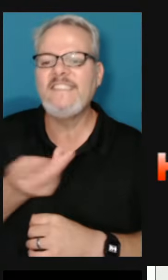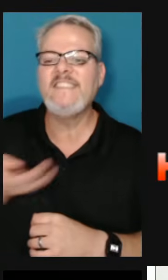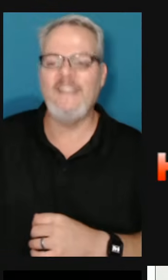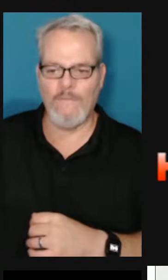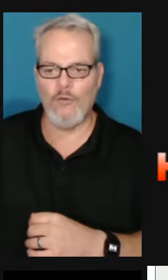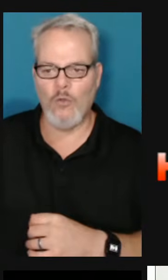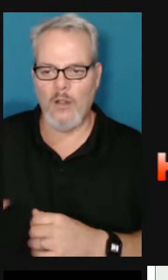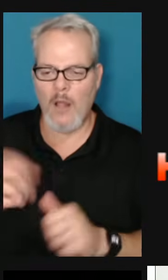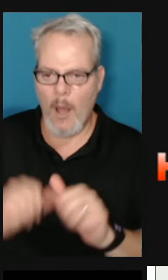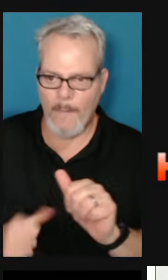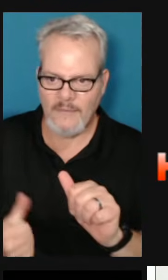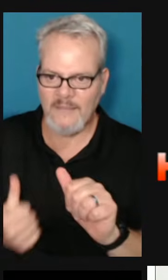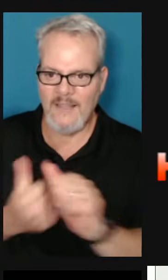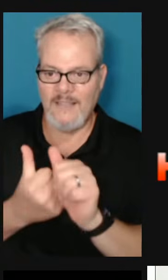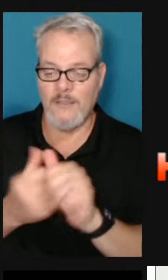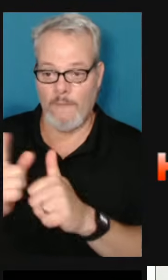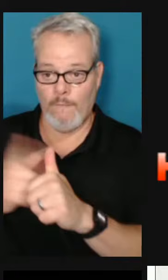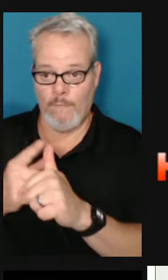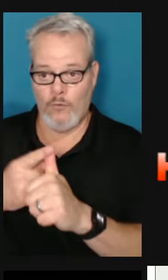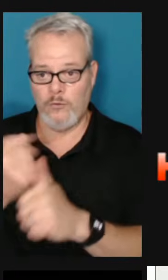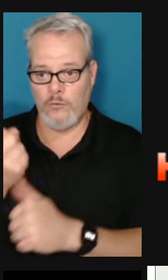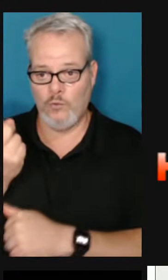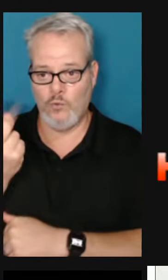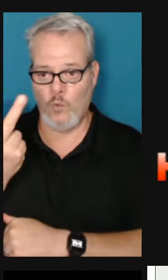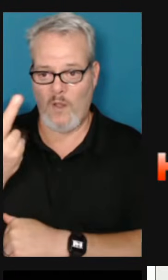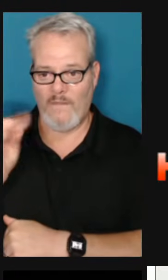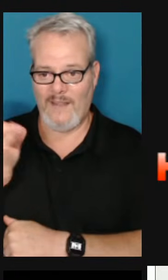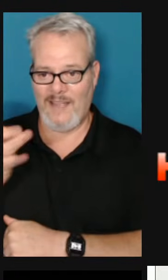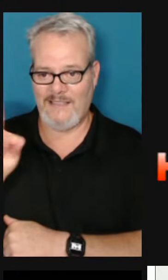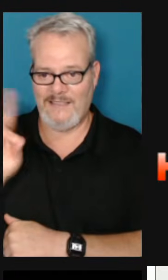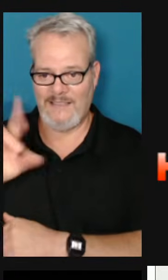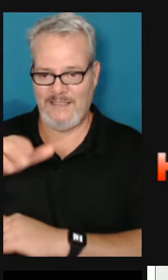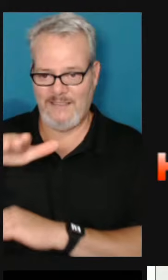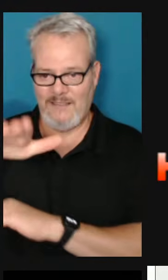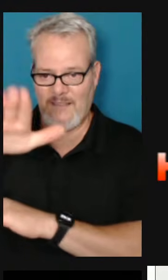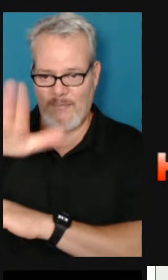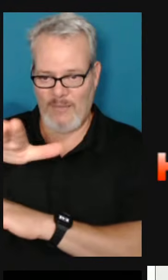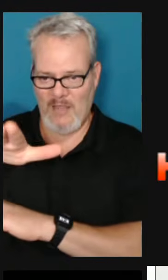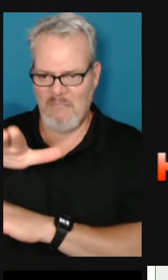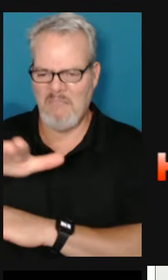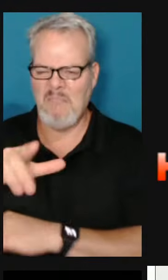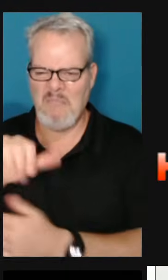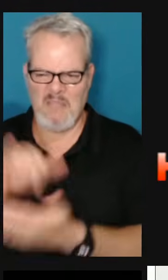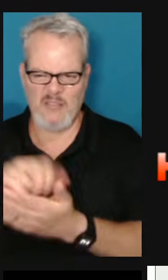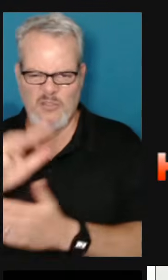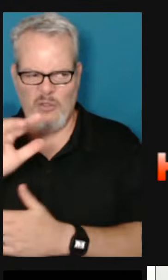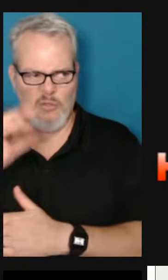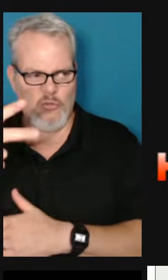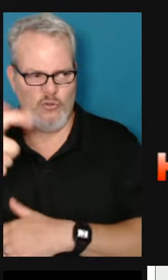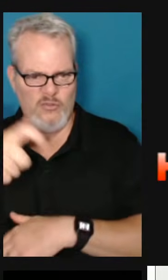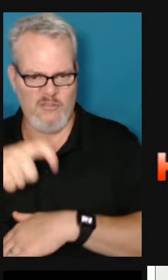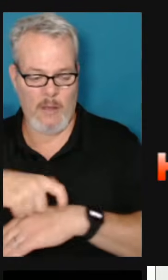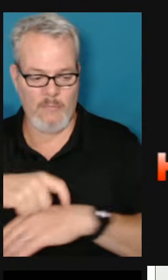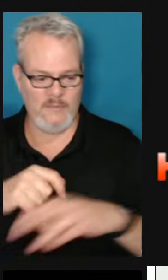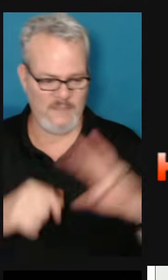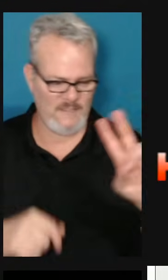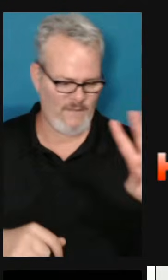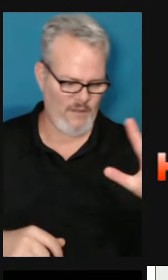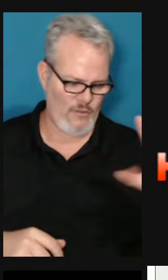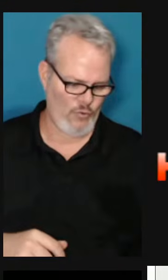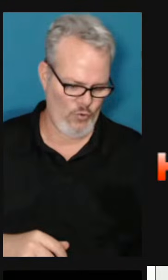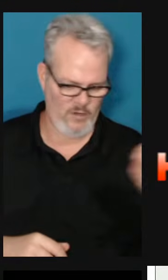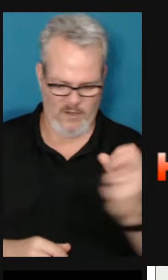The first at 12:18 p.m. Well, this is really the third update of the day, right? We had the 7:30, we had an 11:11. Here's